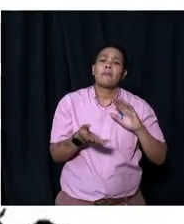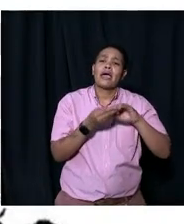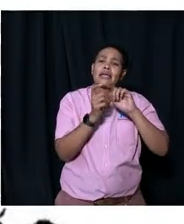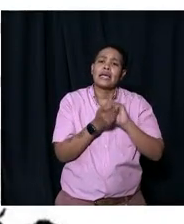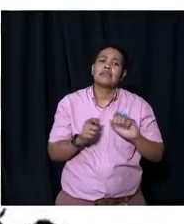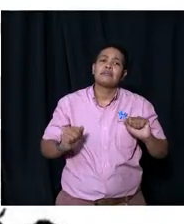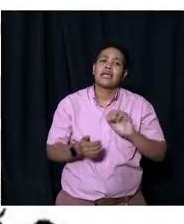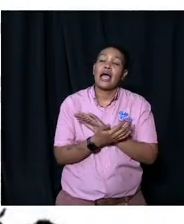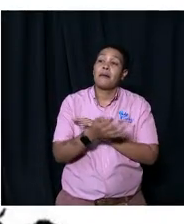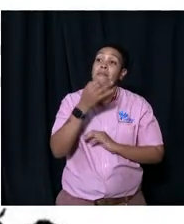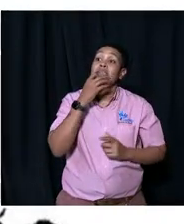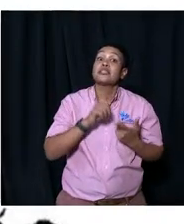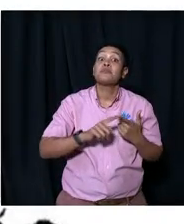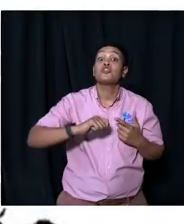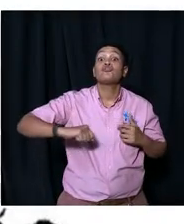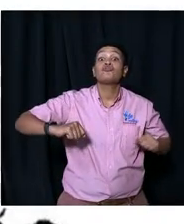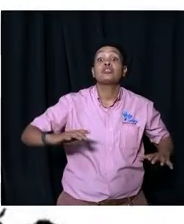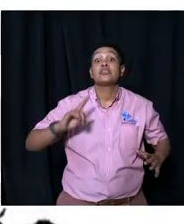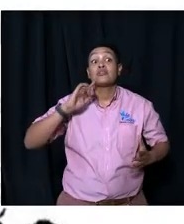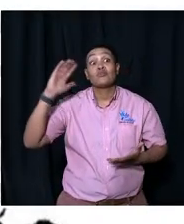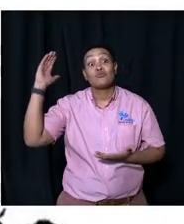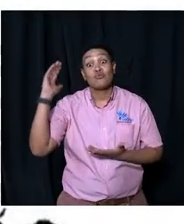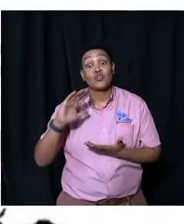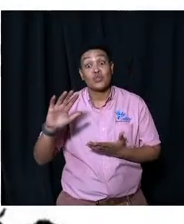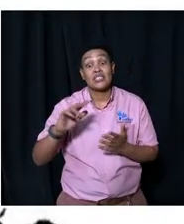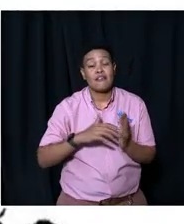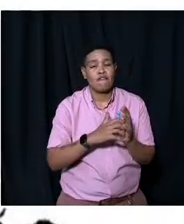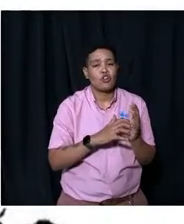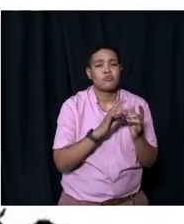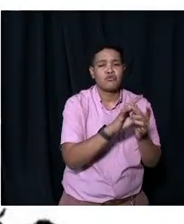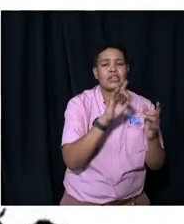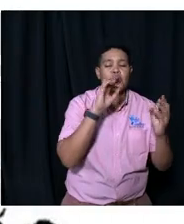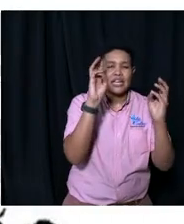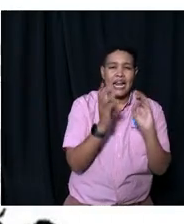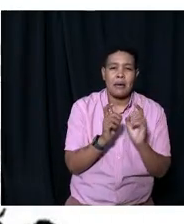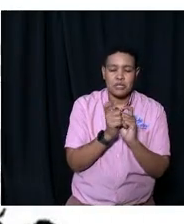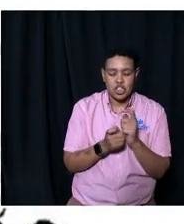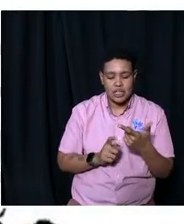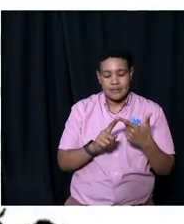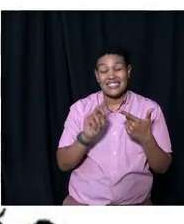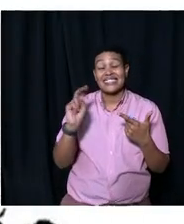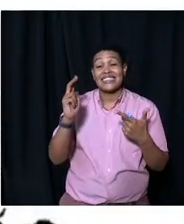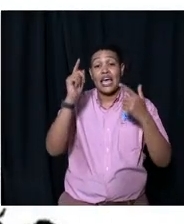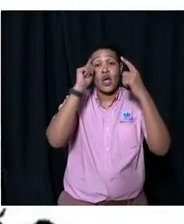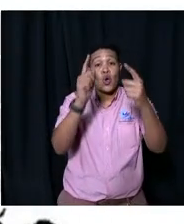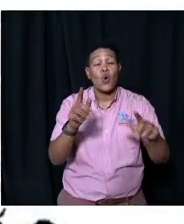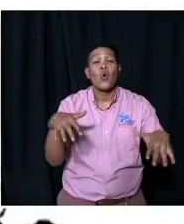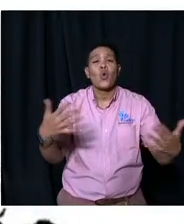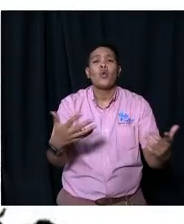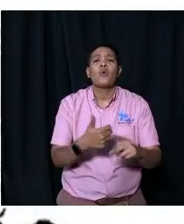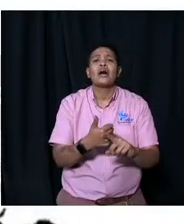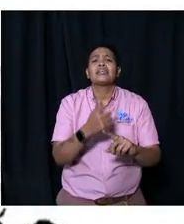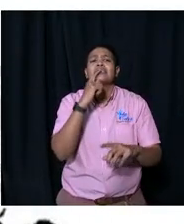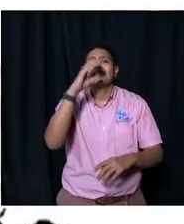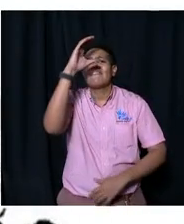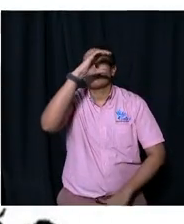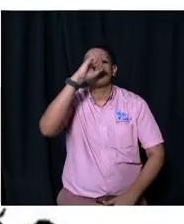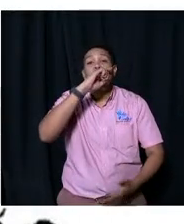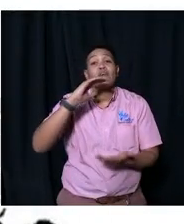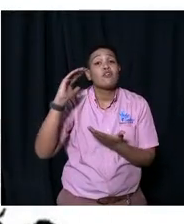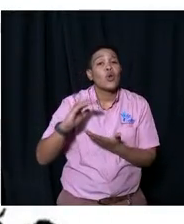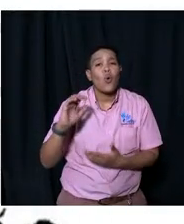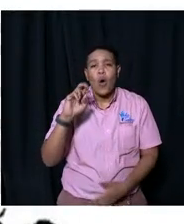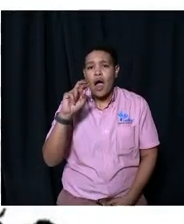adaptive capacity and resilience to reduce its vulnerability to climate change. The second goal is the pursuit of low